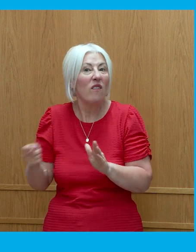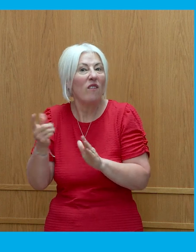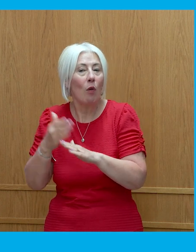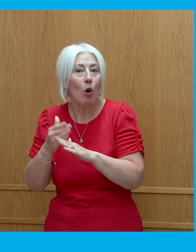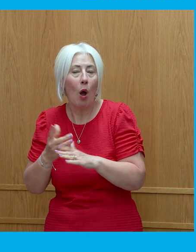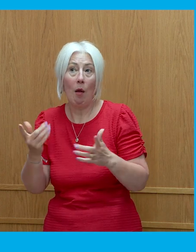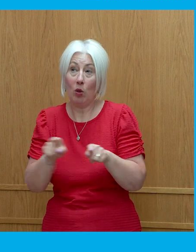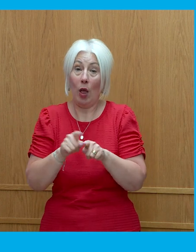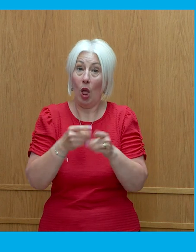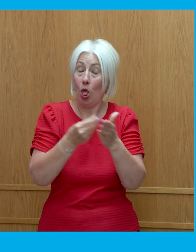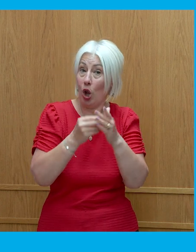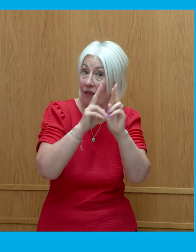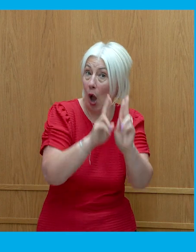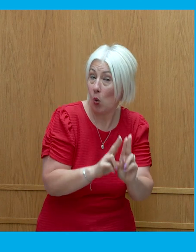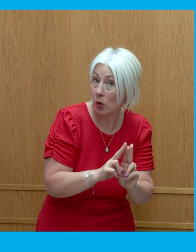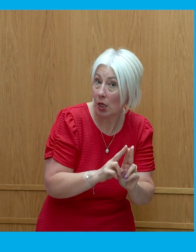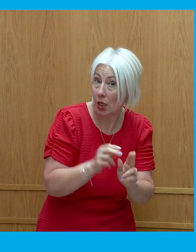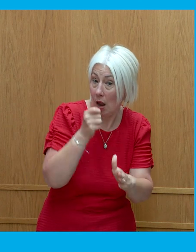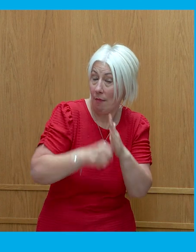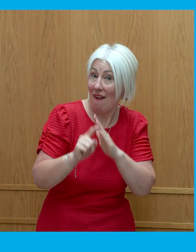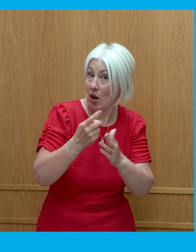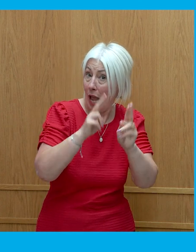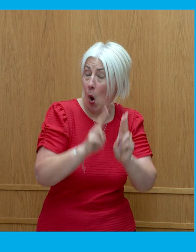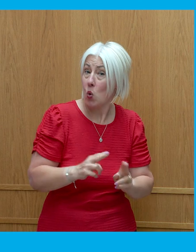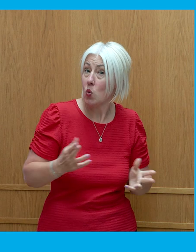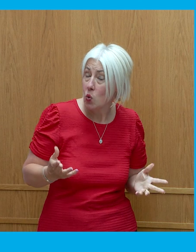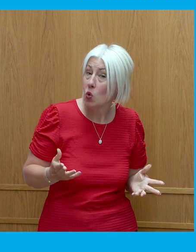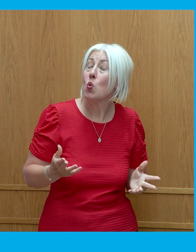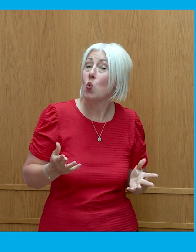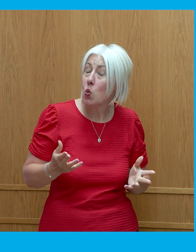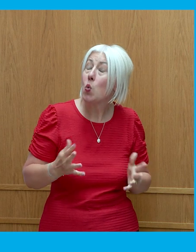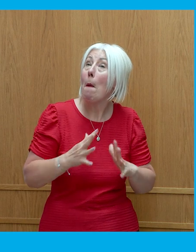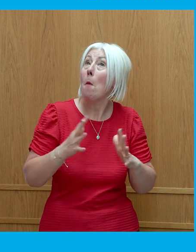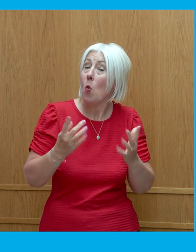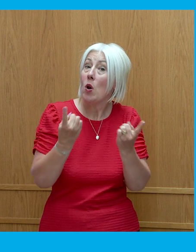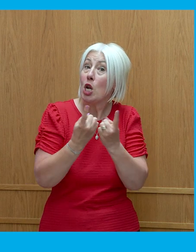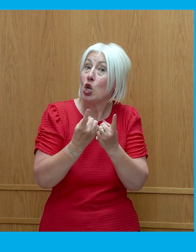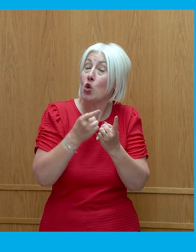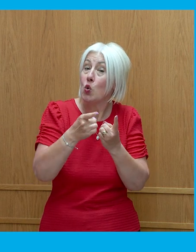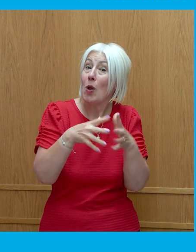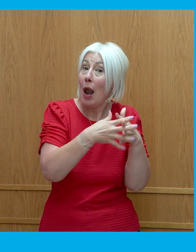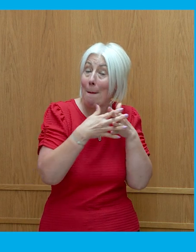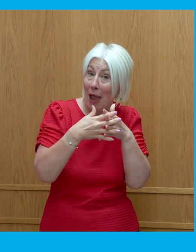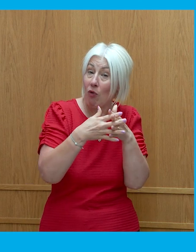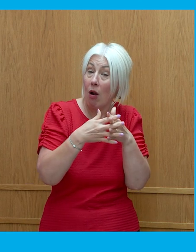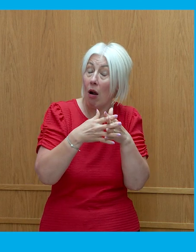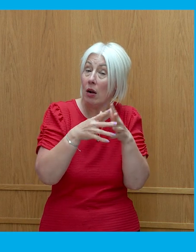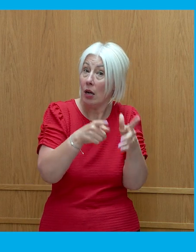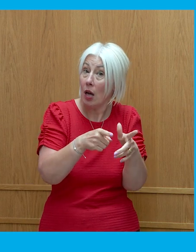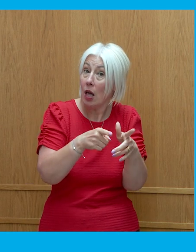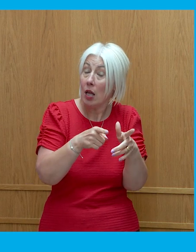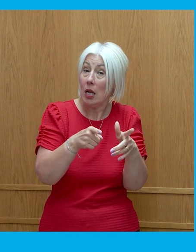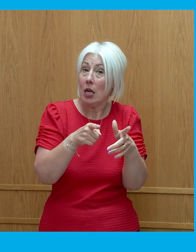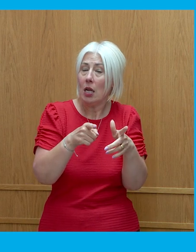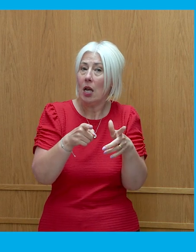cost of housing, especially buying your first house, which is a real issue in the United States. Our multiple on